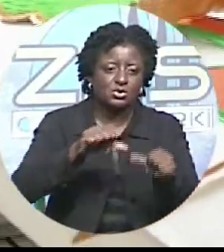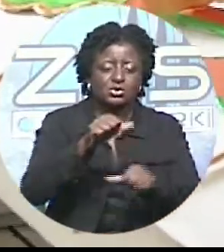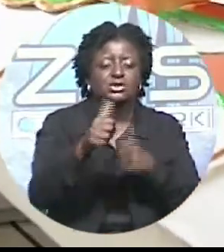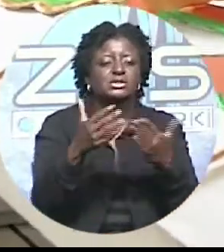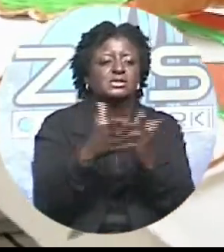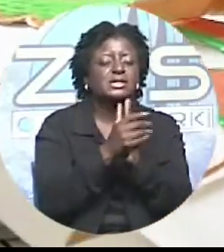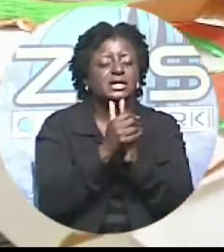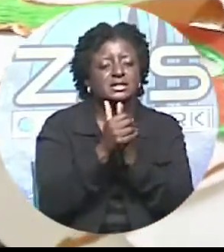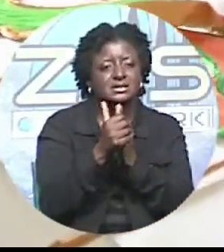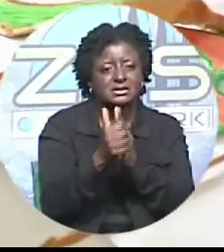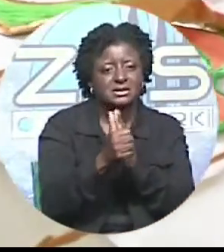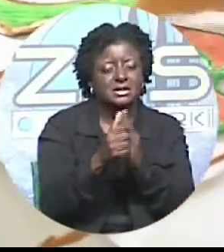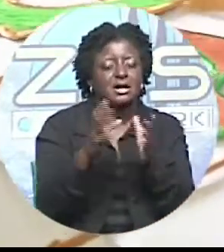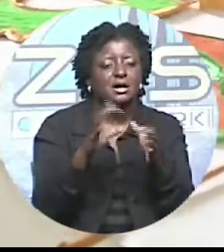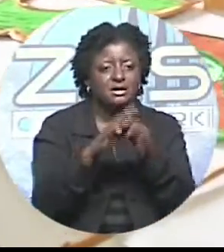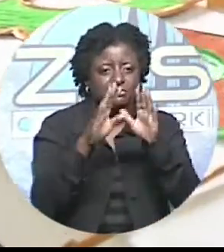generally,